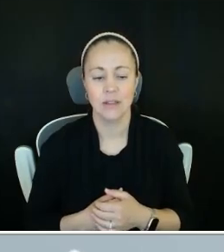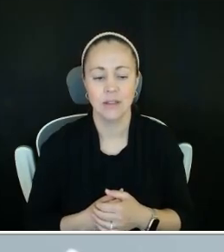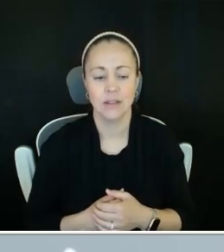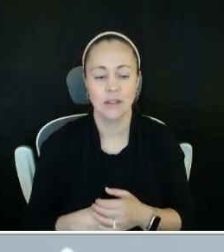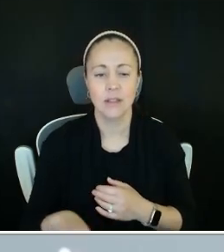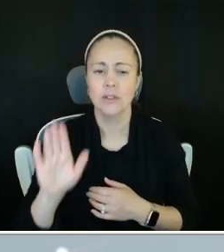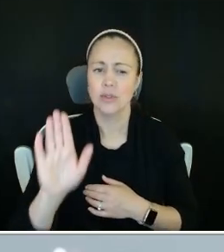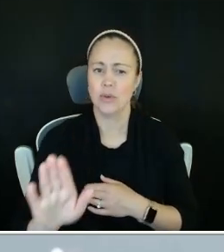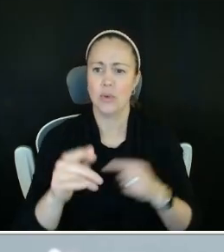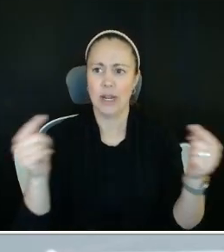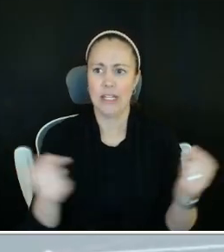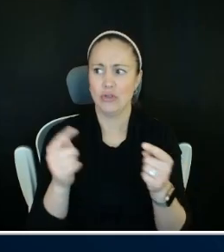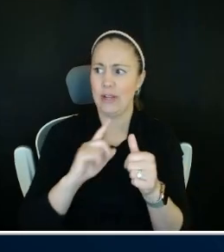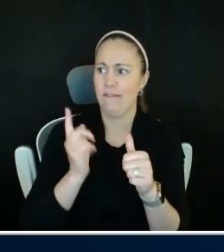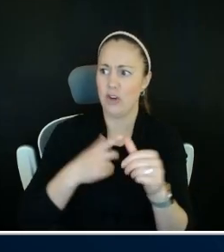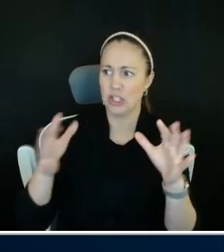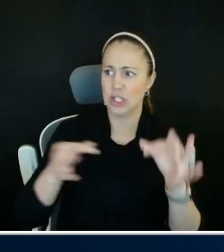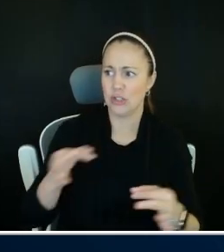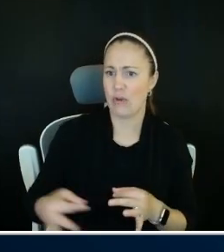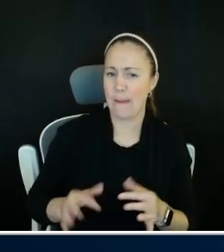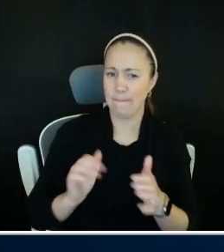to you?